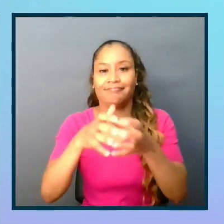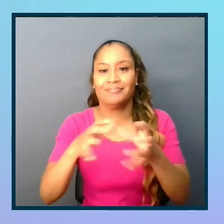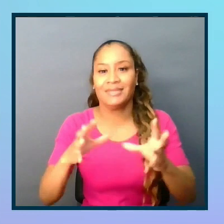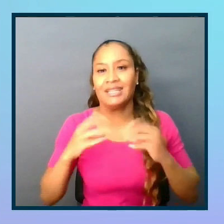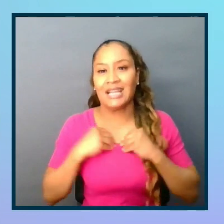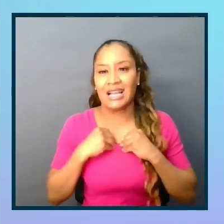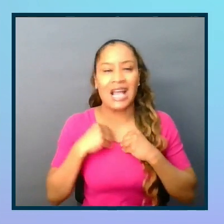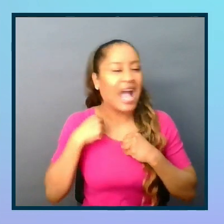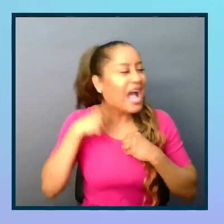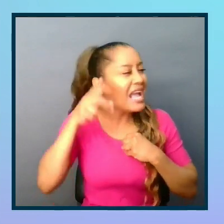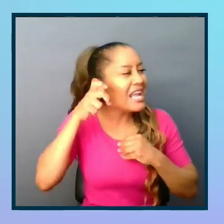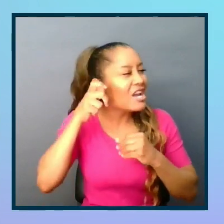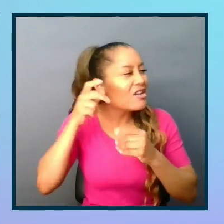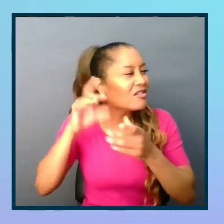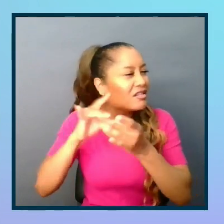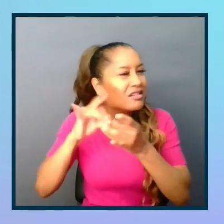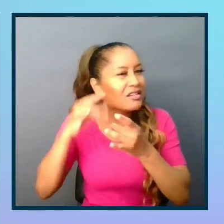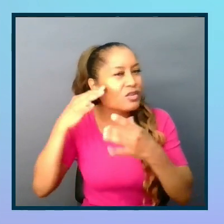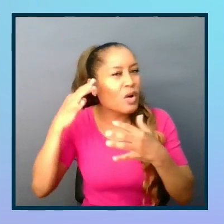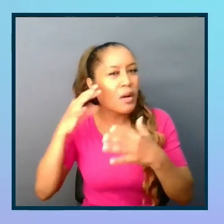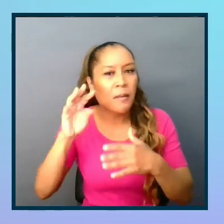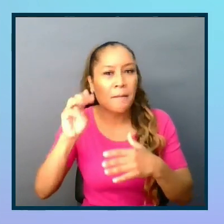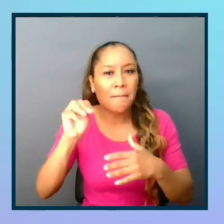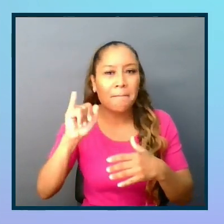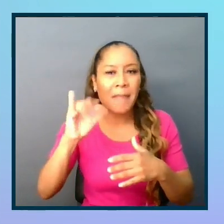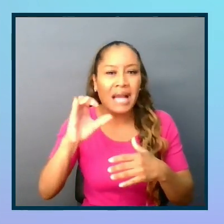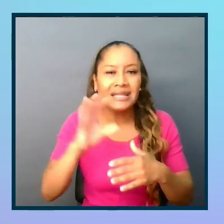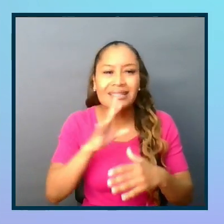feedback, just whoever's mic isn't muted.